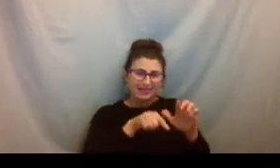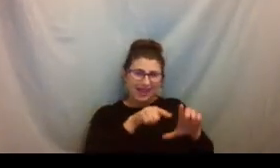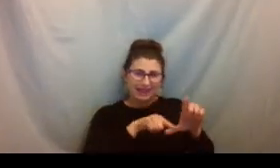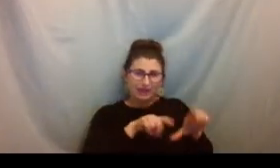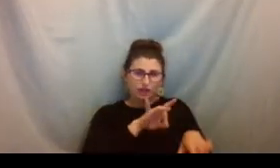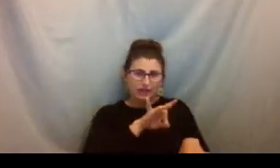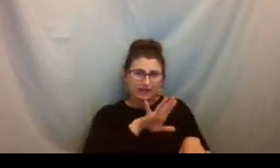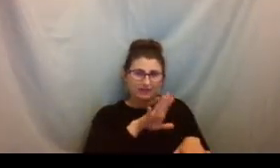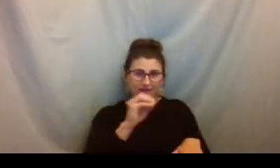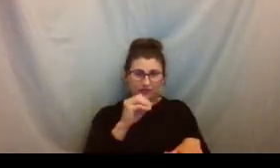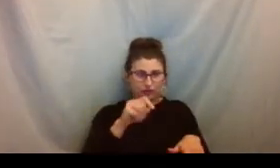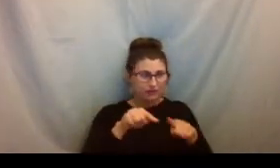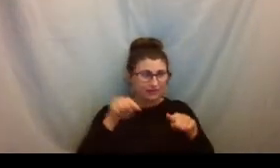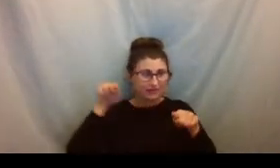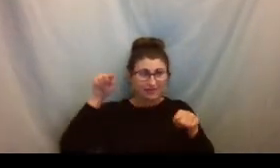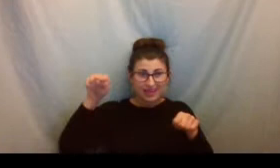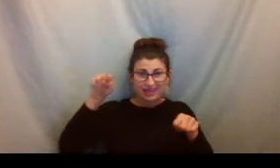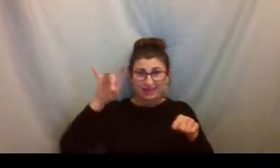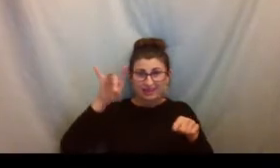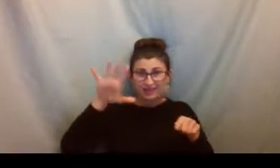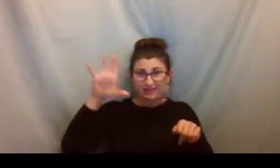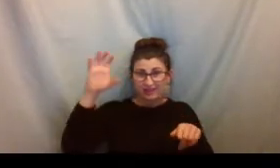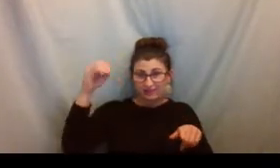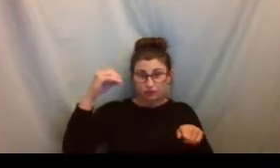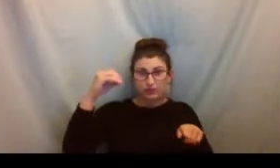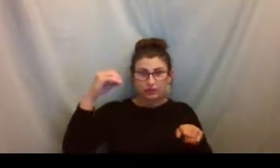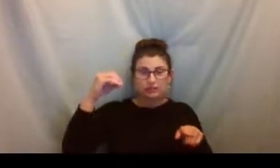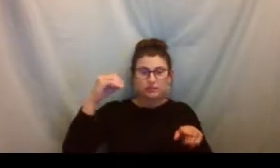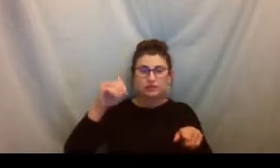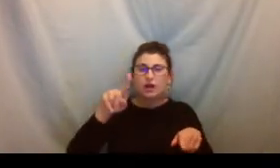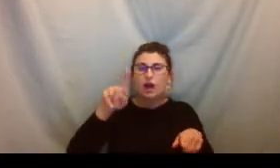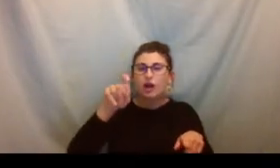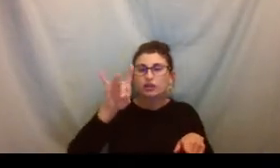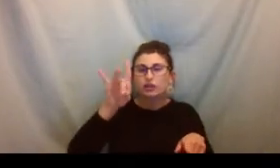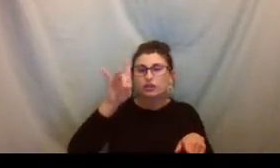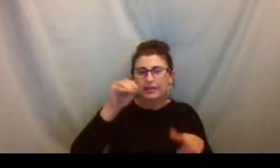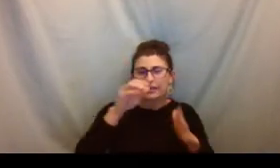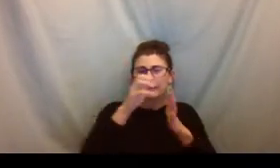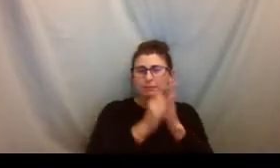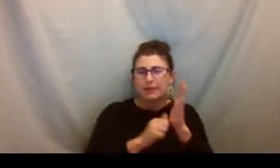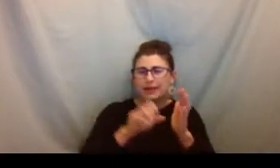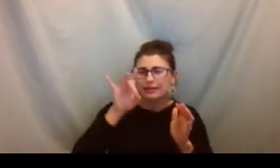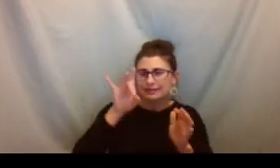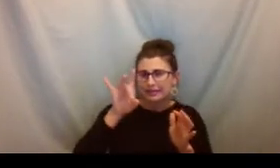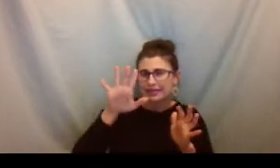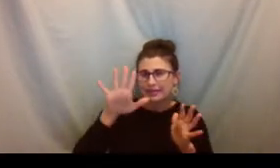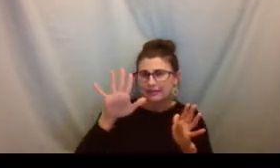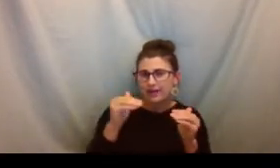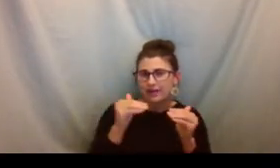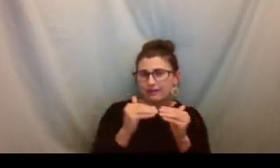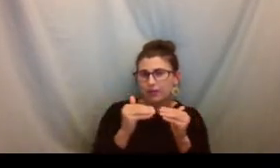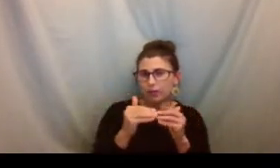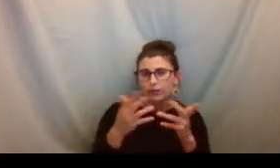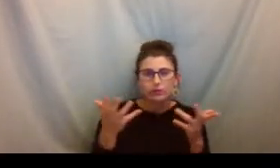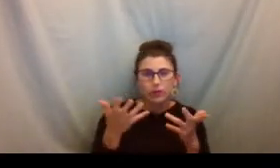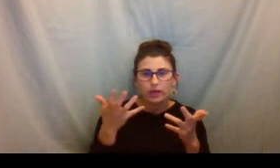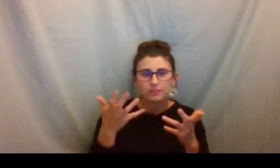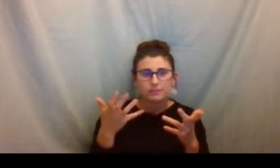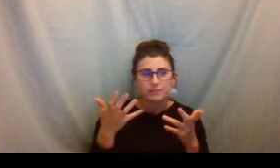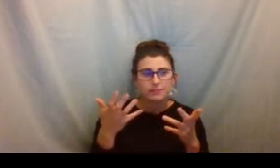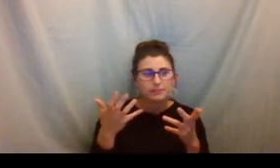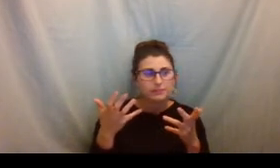is 85 degrees and this is 85 degrees. All right, so 180 minus 85